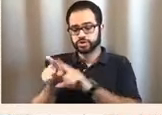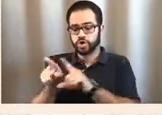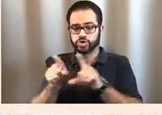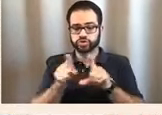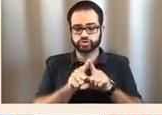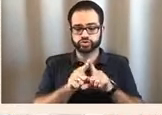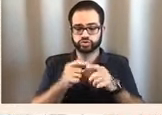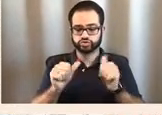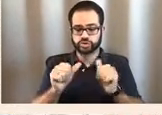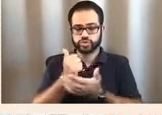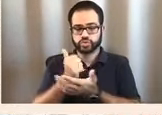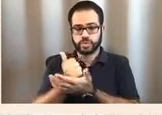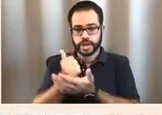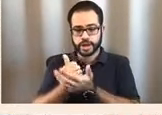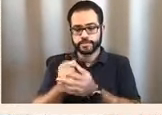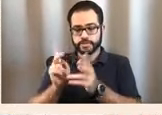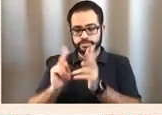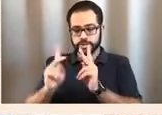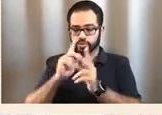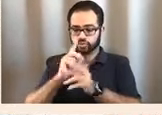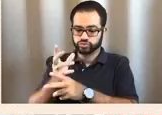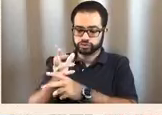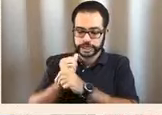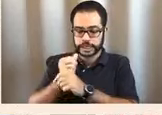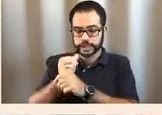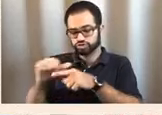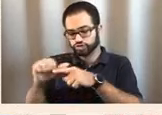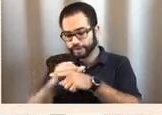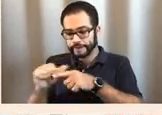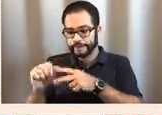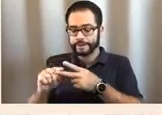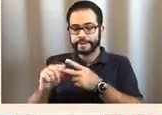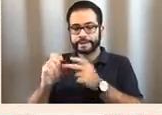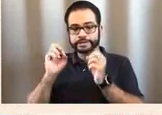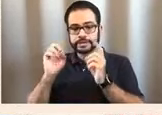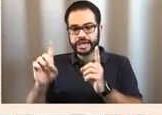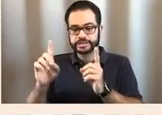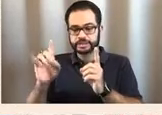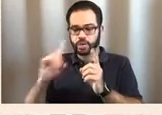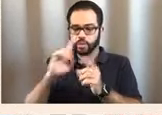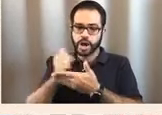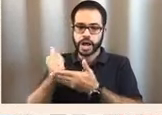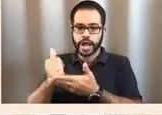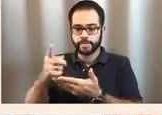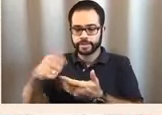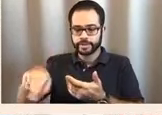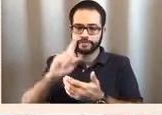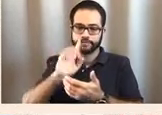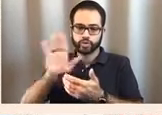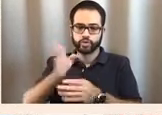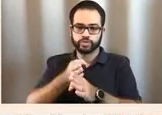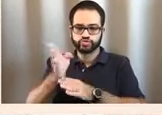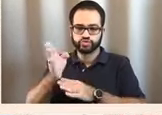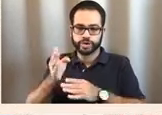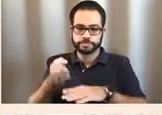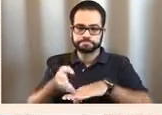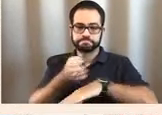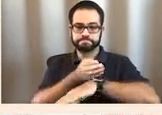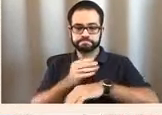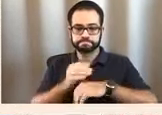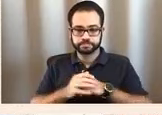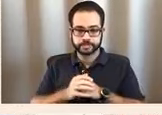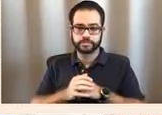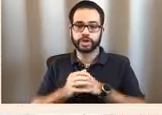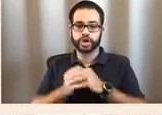individuals in gaining training and education that will help them on their career path. Services are focused